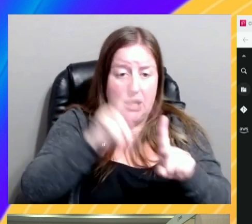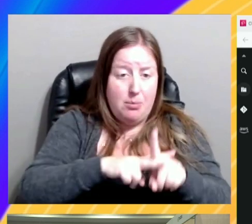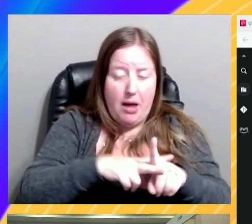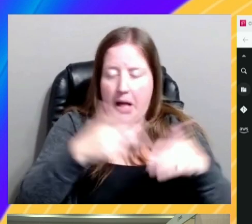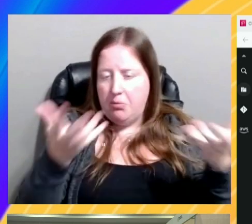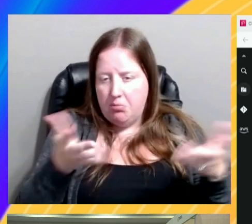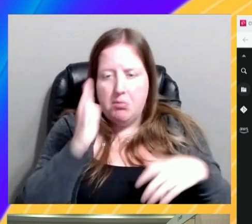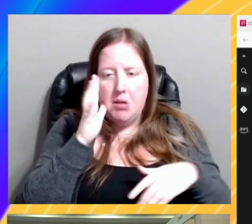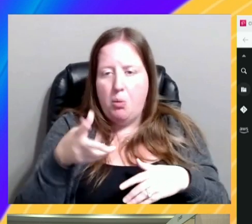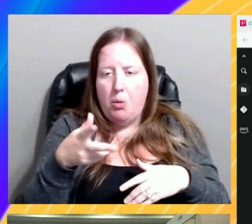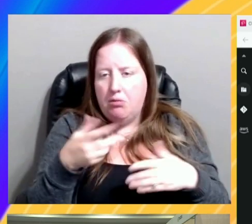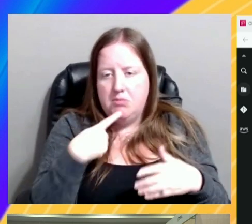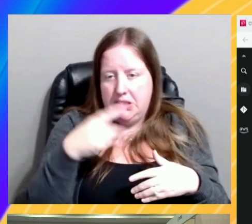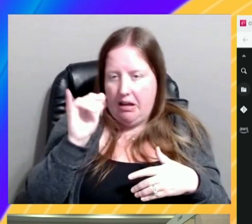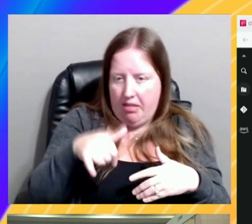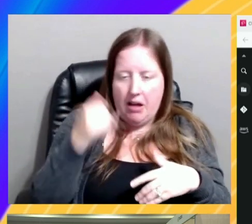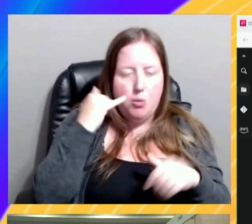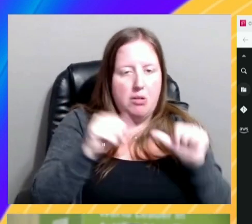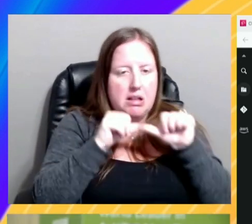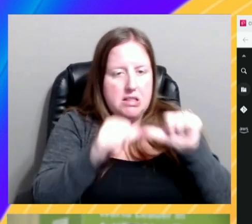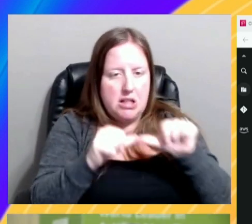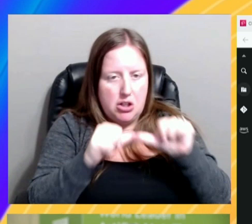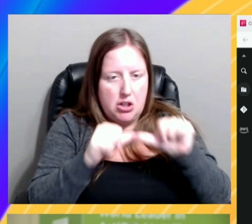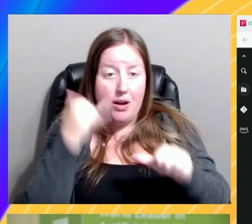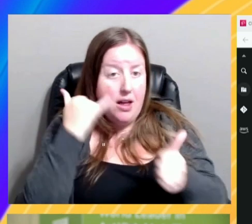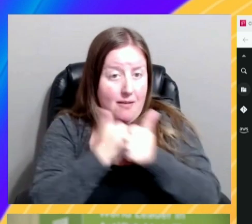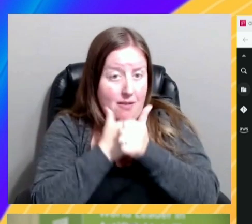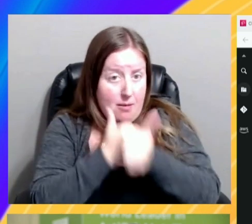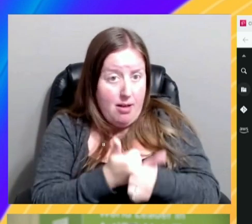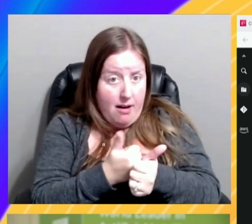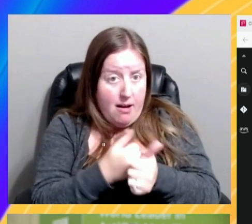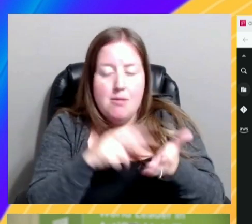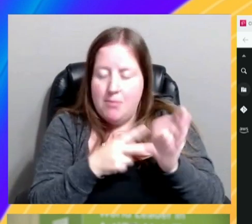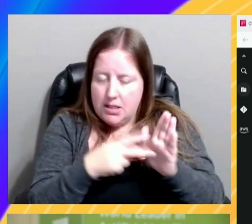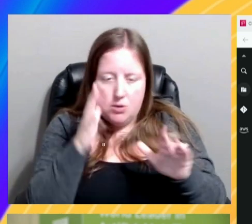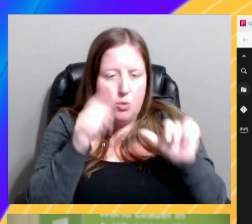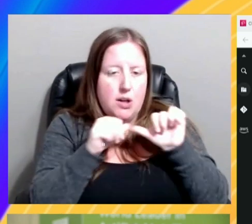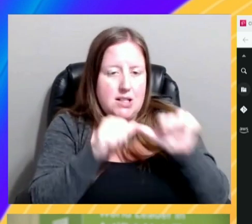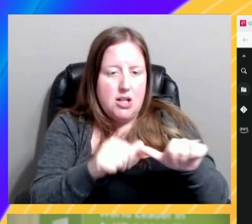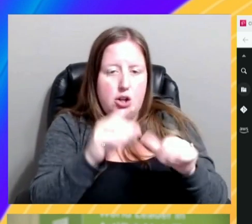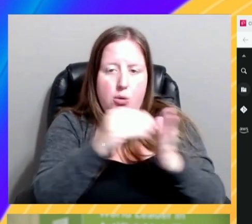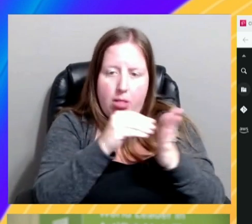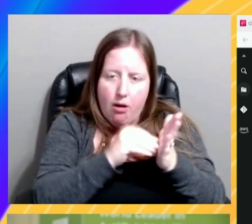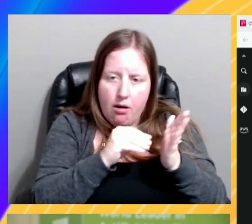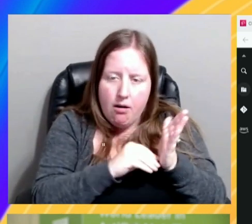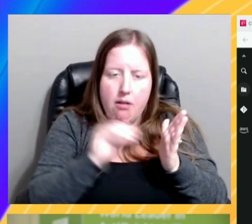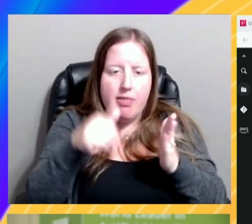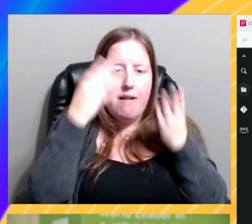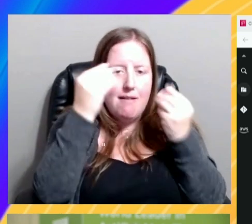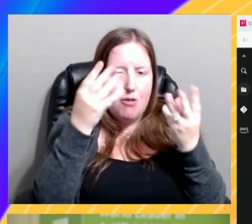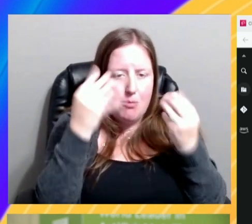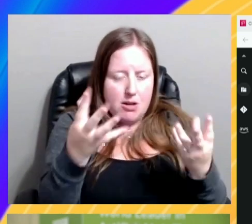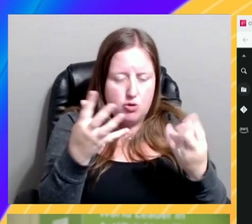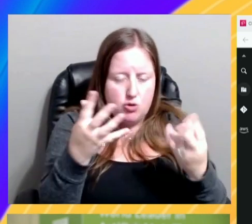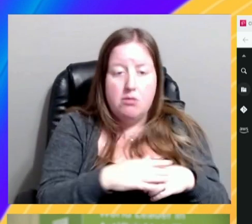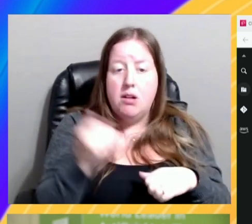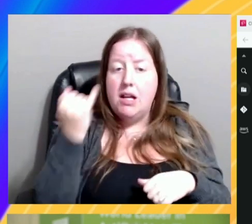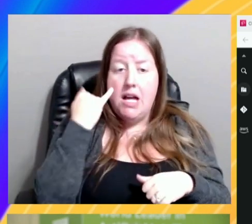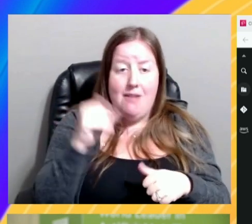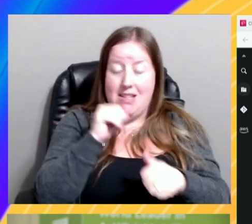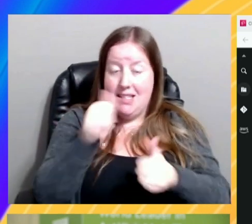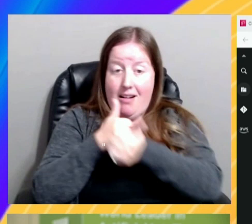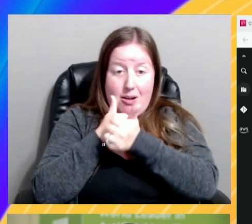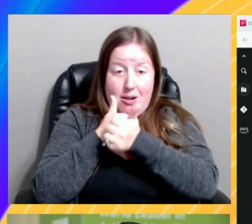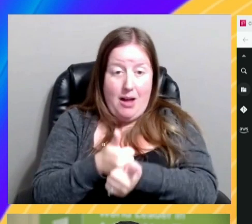basically continue. If it's compliant, it will continue logging that information. If it's non-compliant, it'll